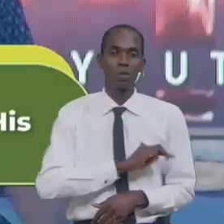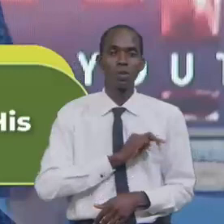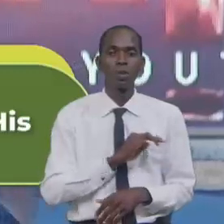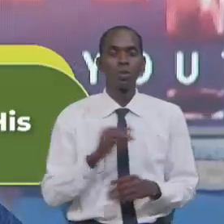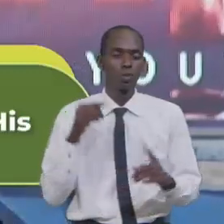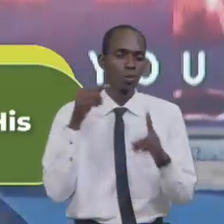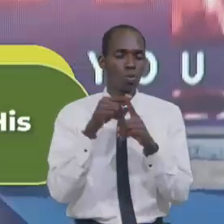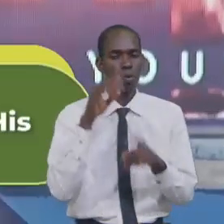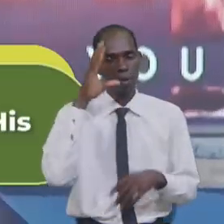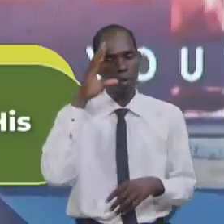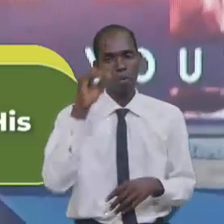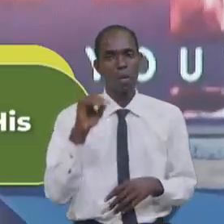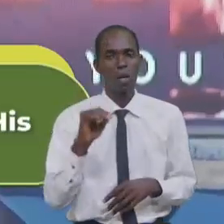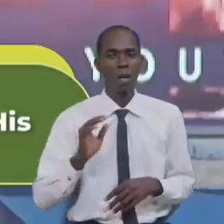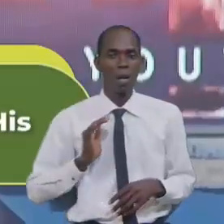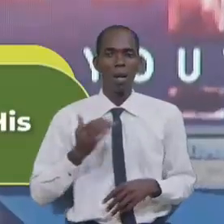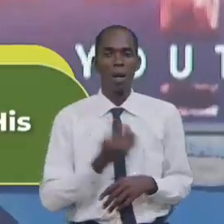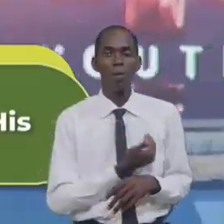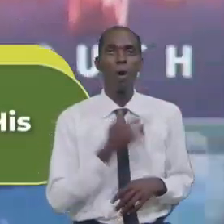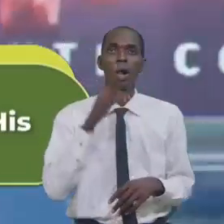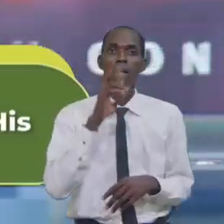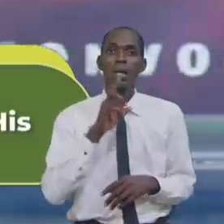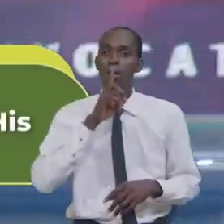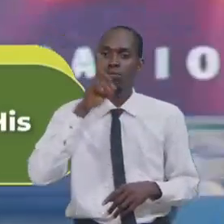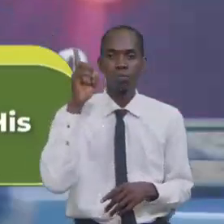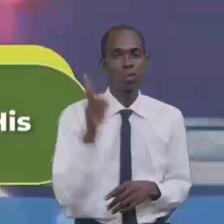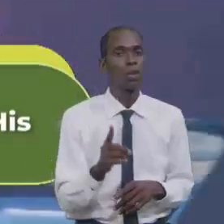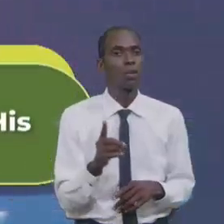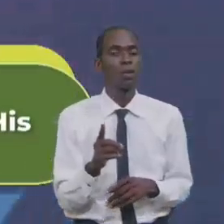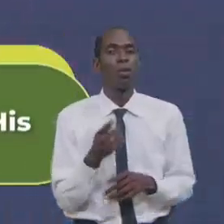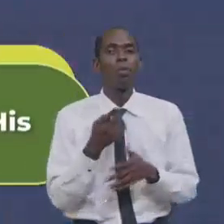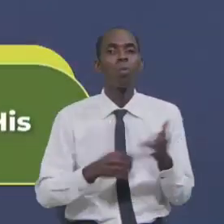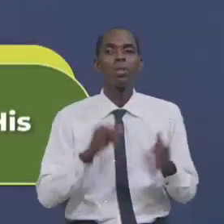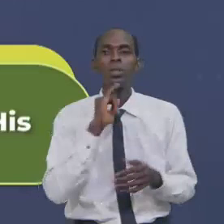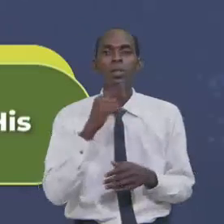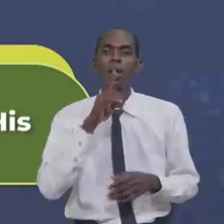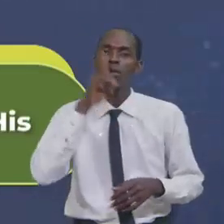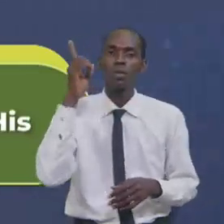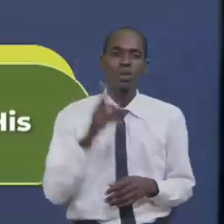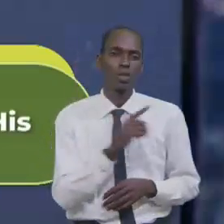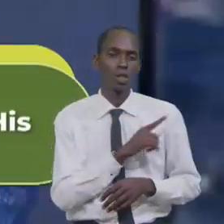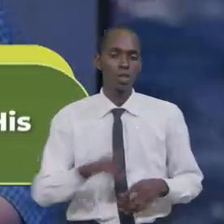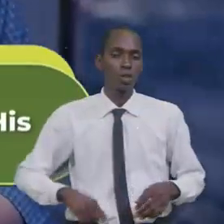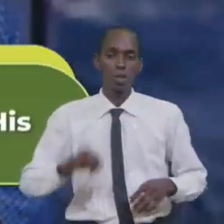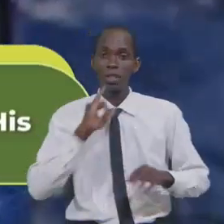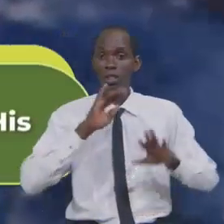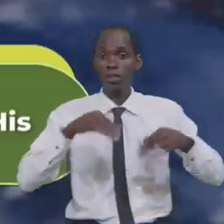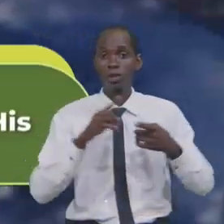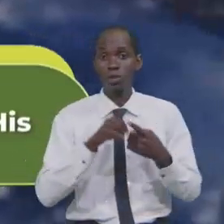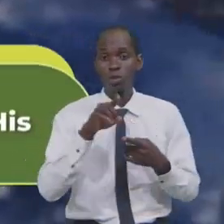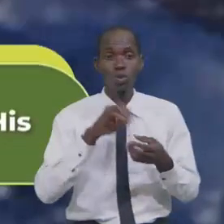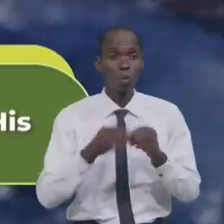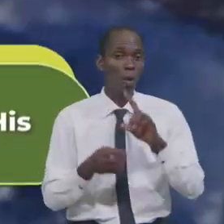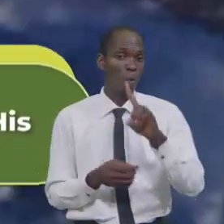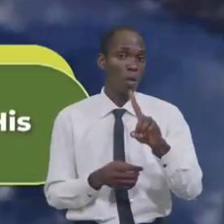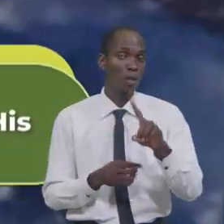men. Our reassurance. What reassurance has the Lord given you? Number one, he says, I